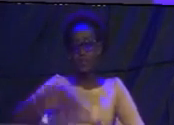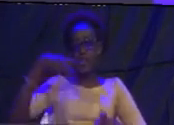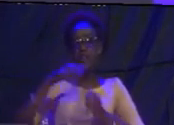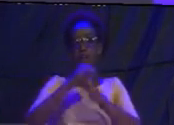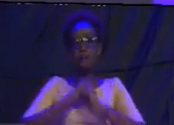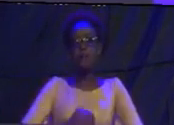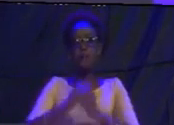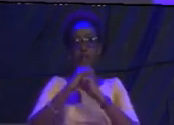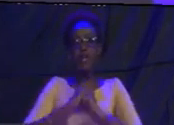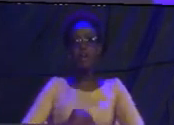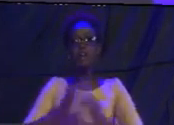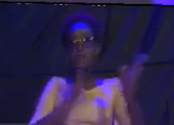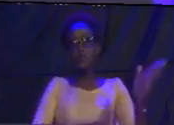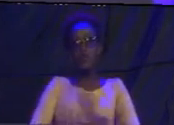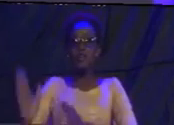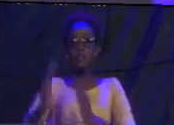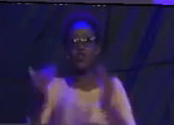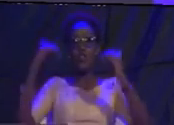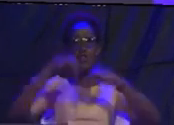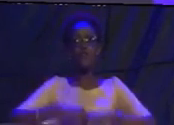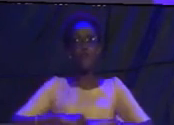From that year